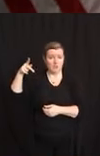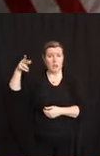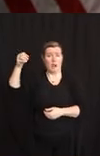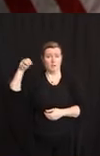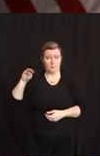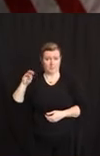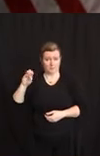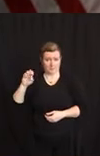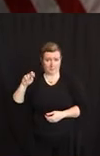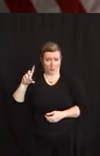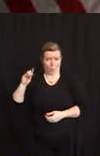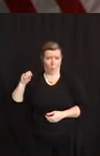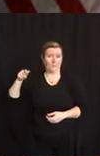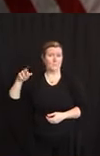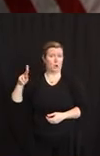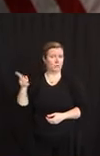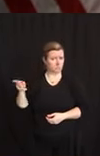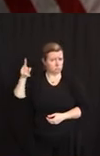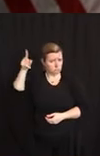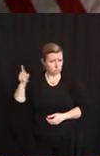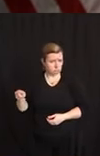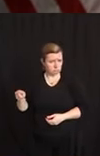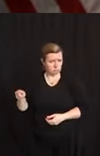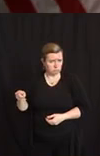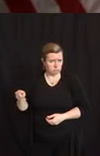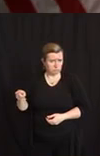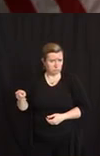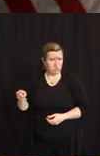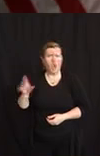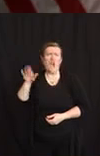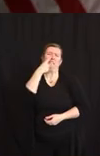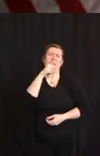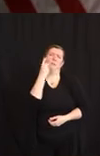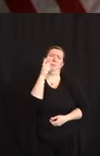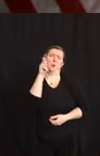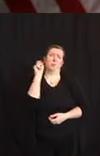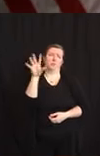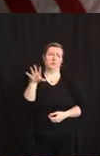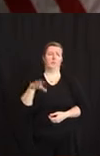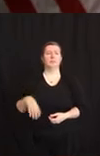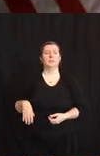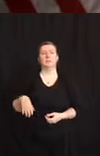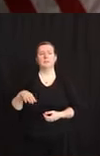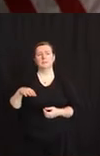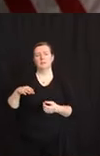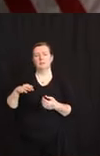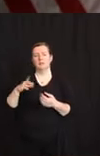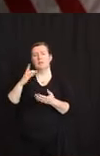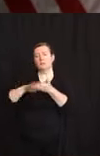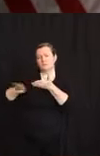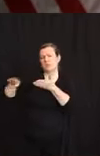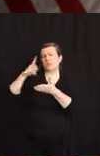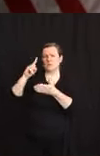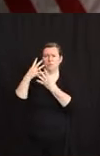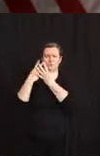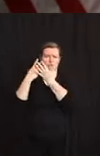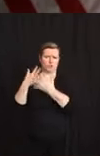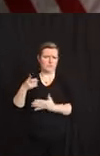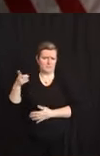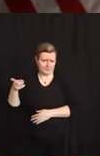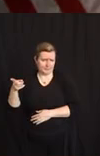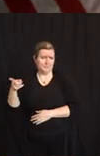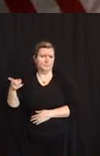the EO order for considering the release of some state inmates, since then about 15 inmates have died, and we don't